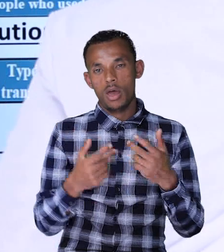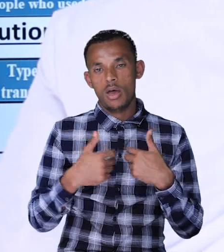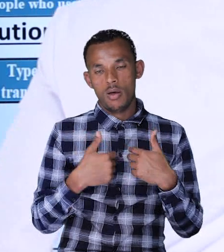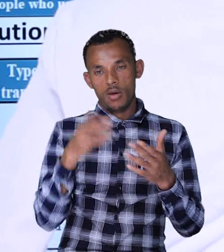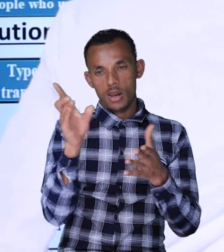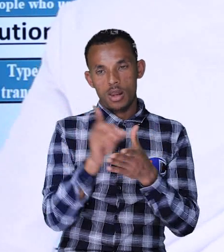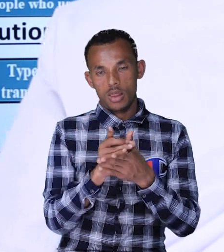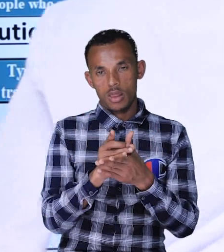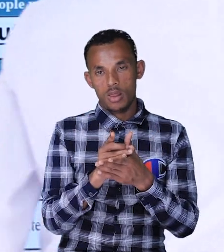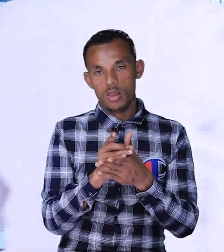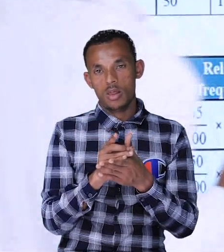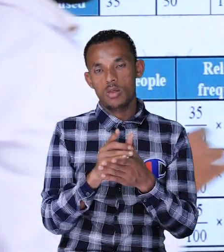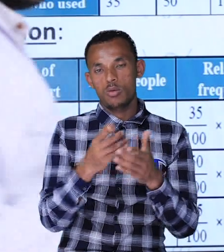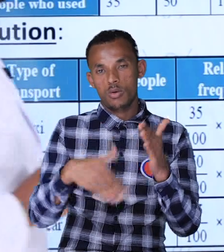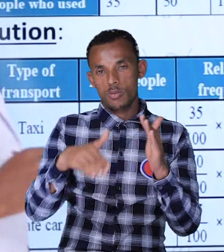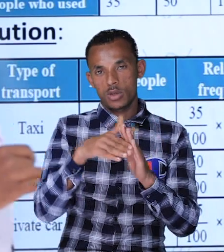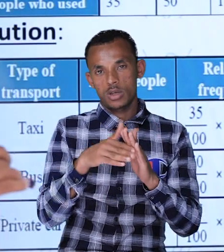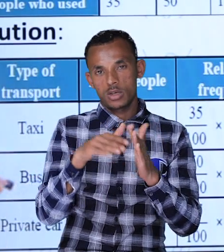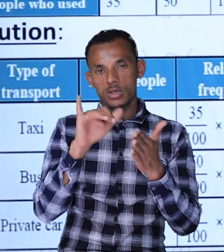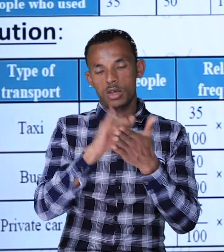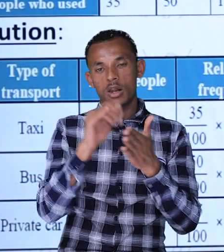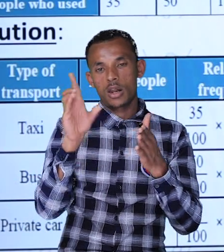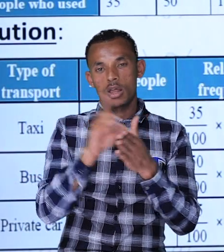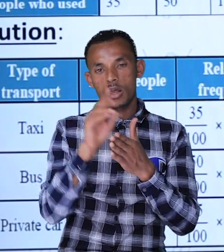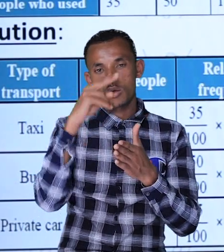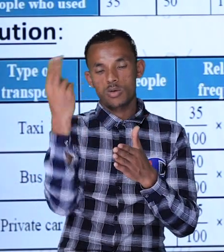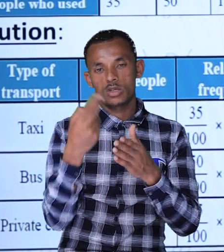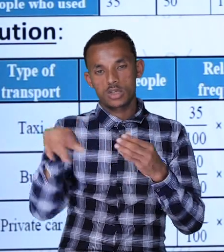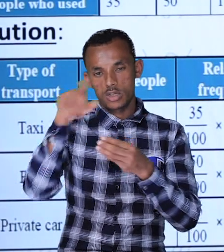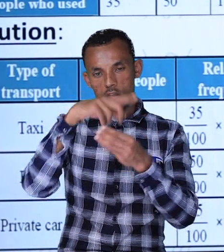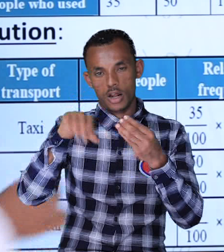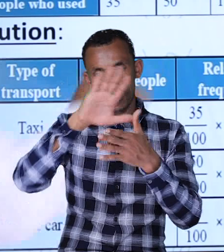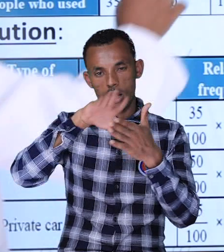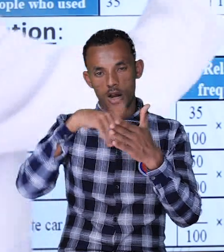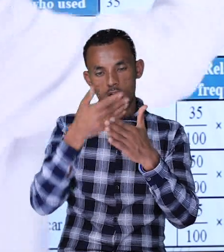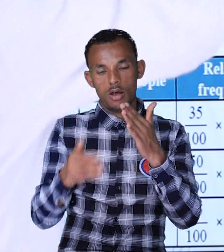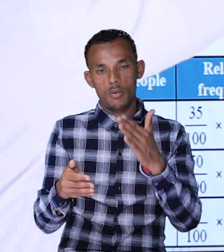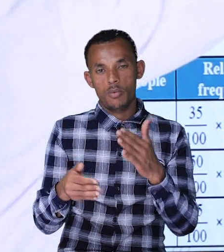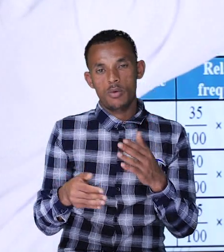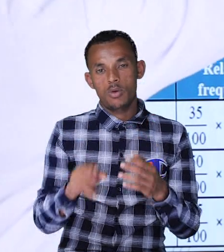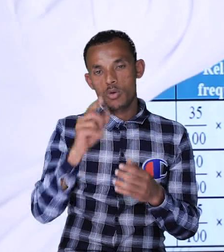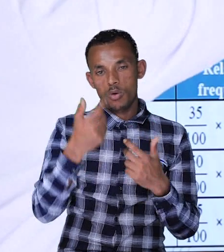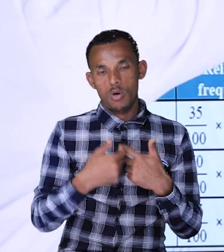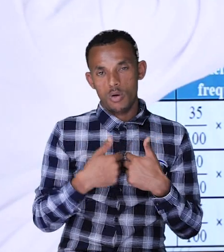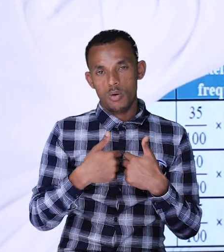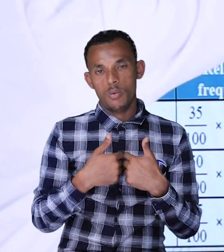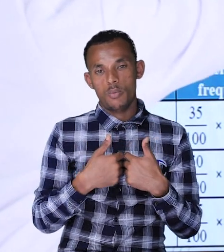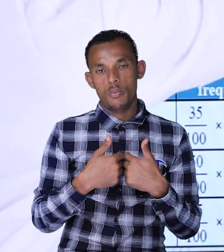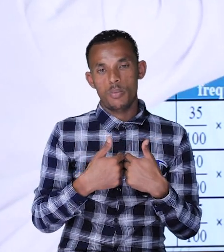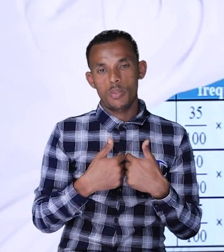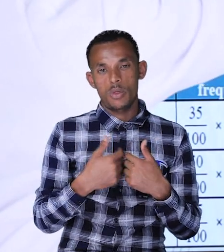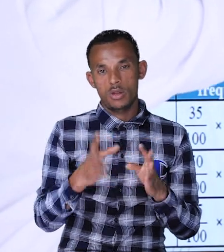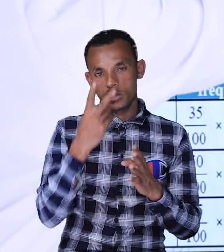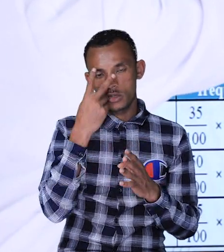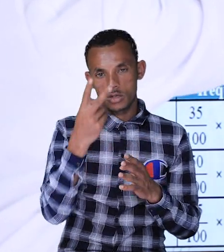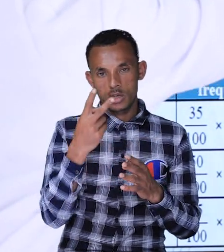data. So to represent that data using circle graph, you have to maybe, let's